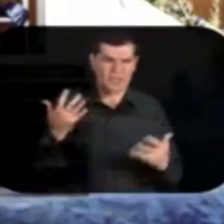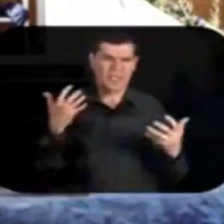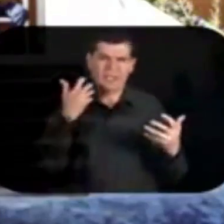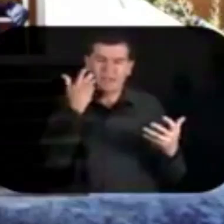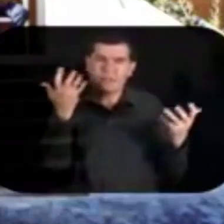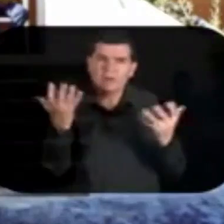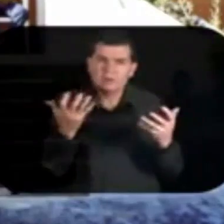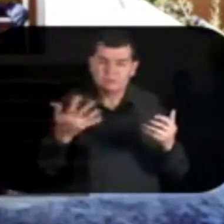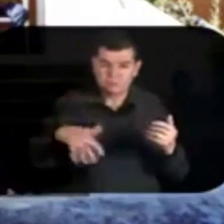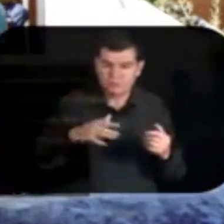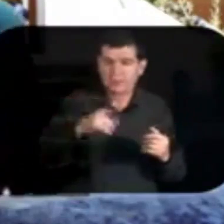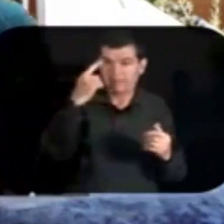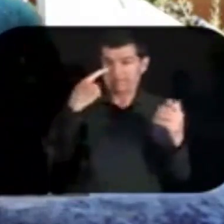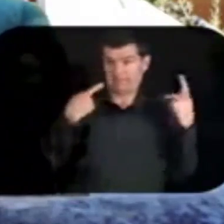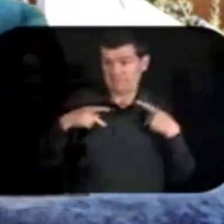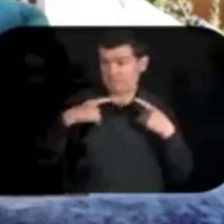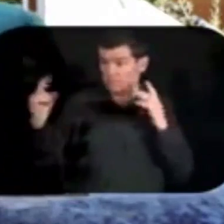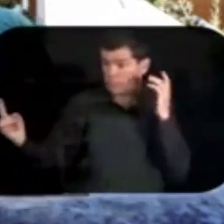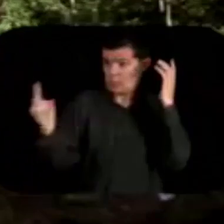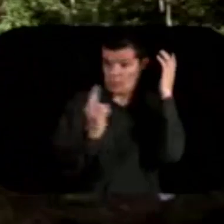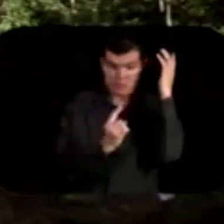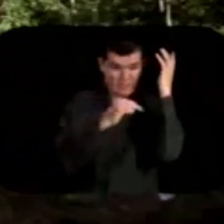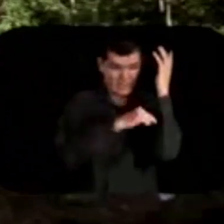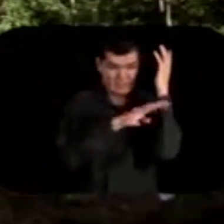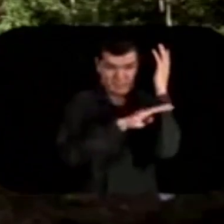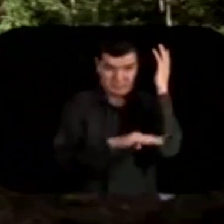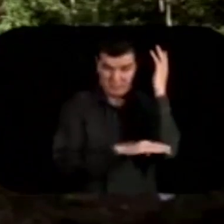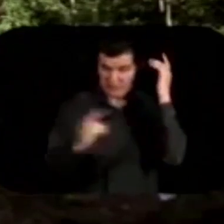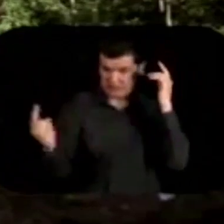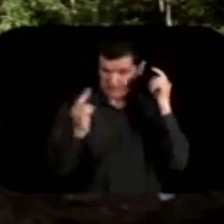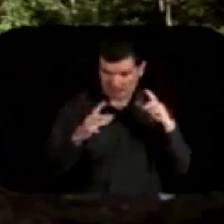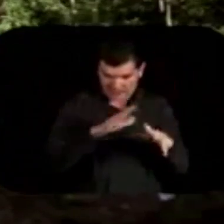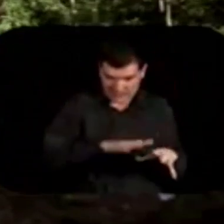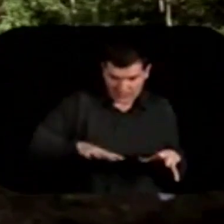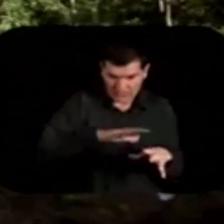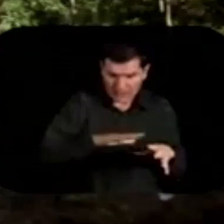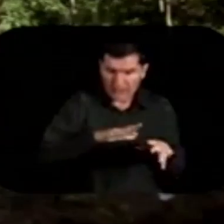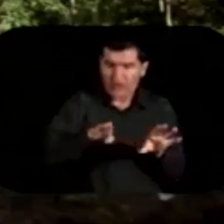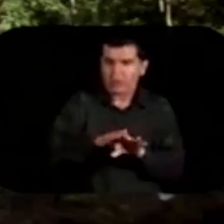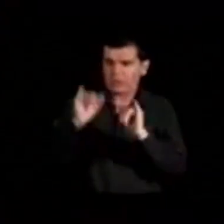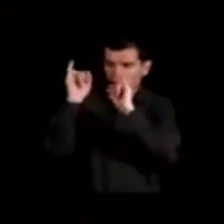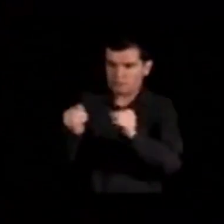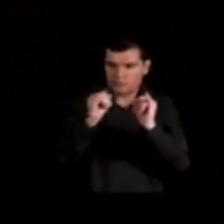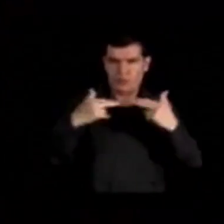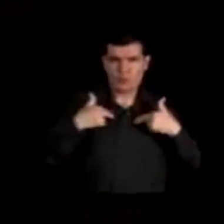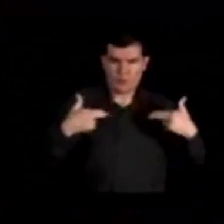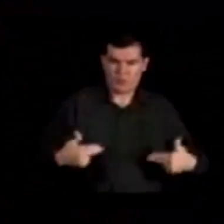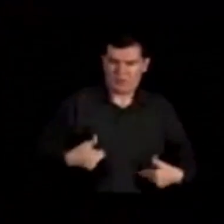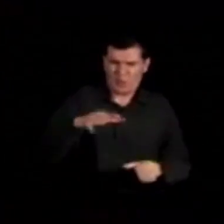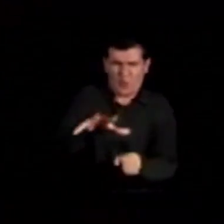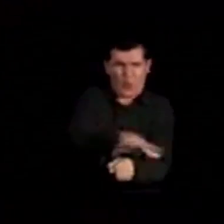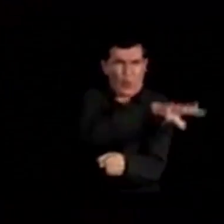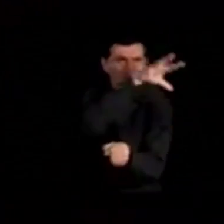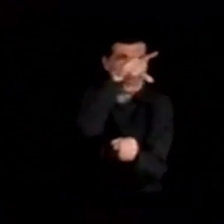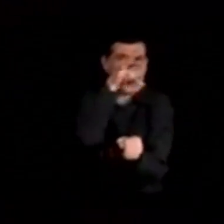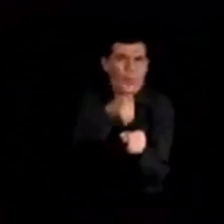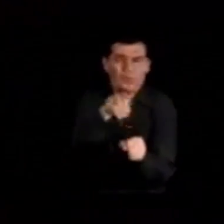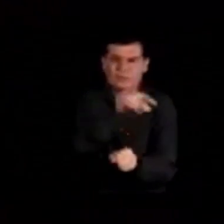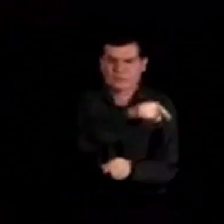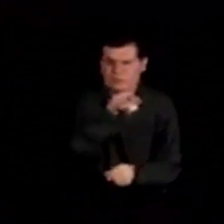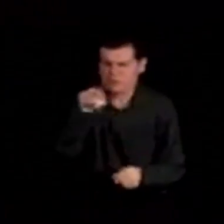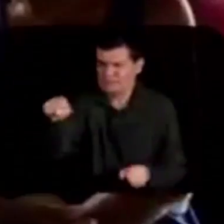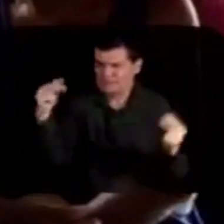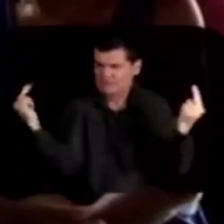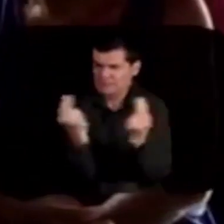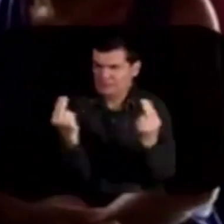We want the people who come here at Peña Palmera to be included as human beings with